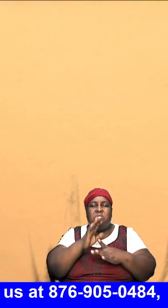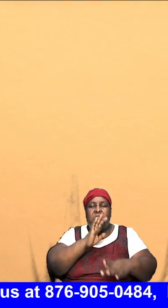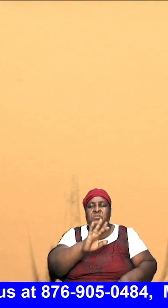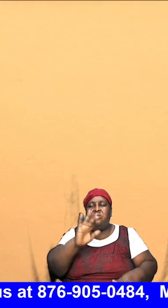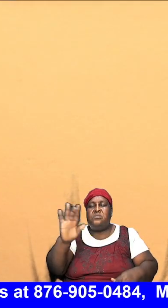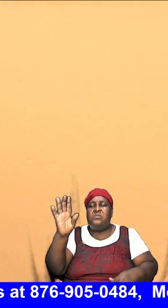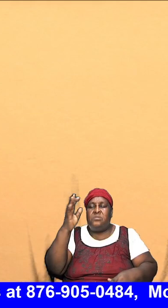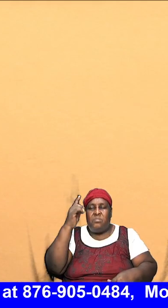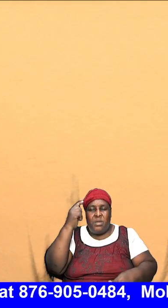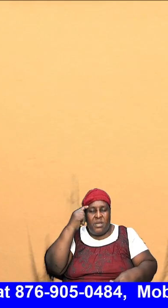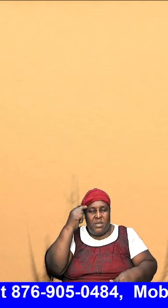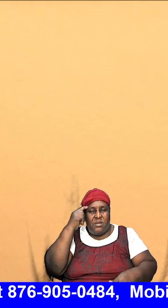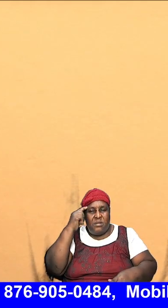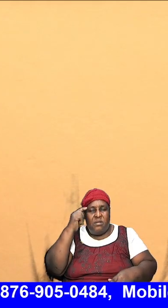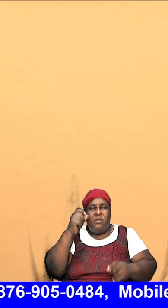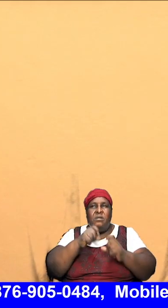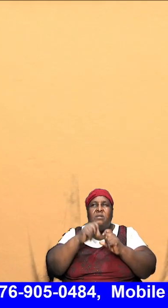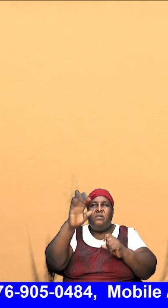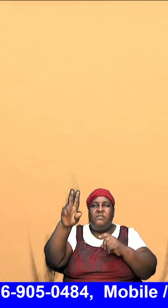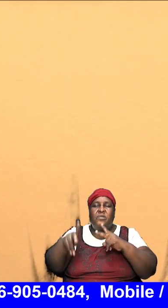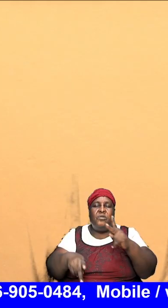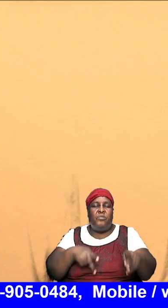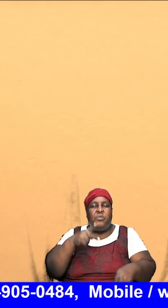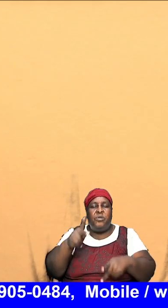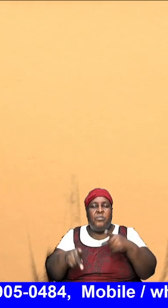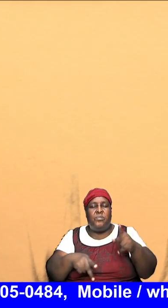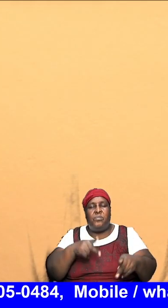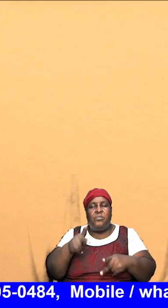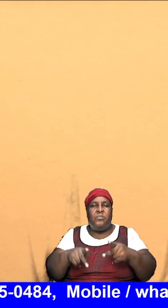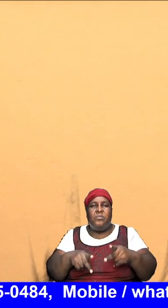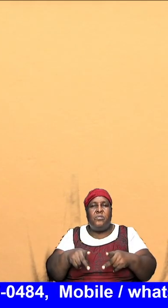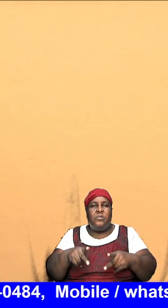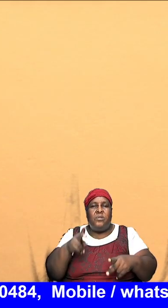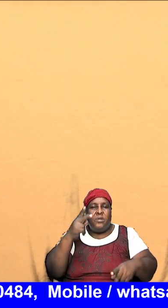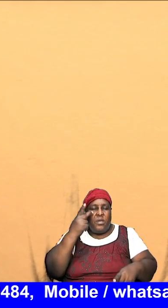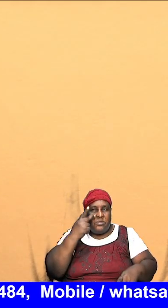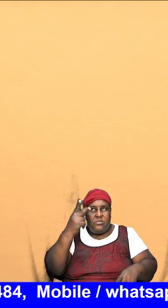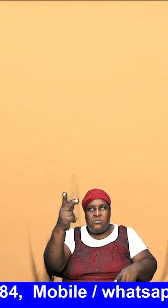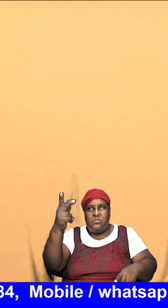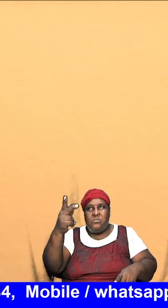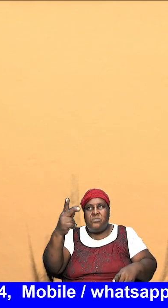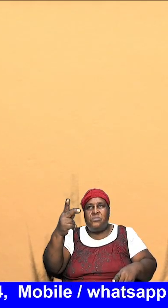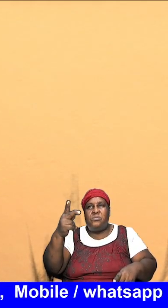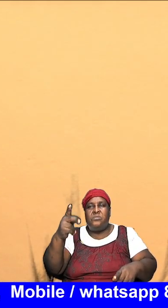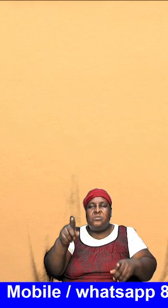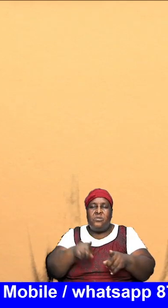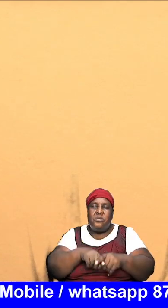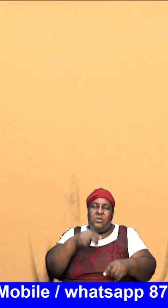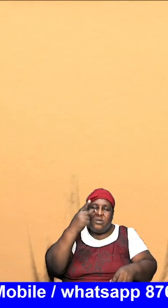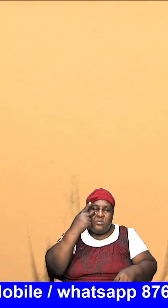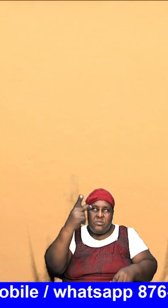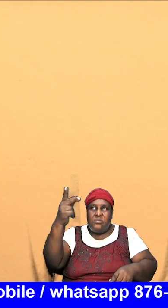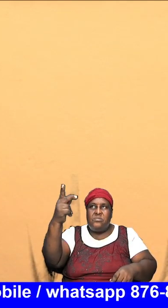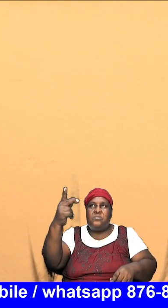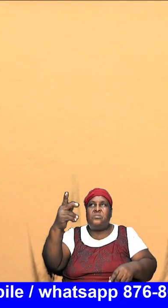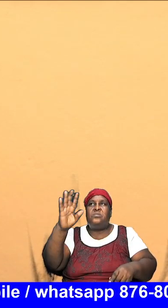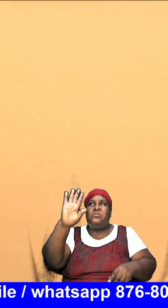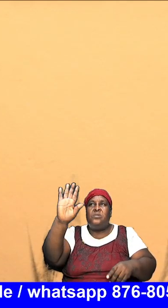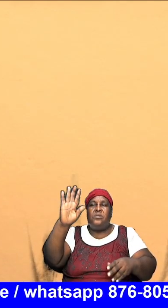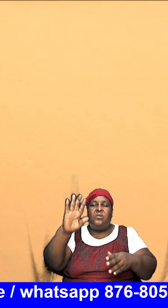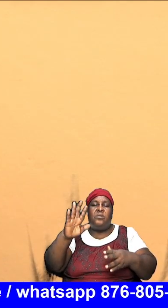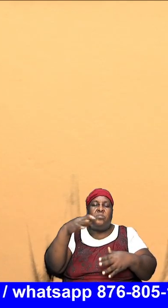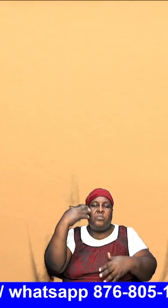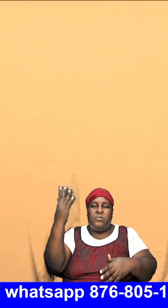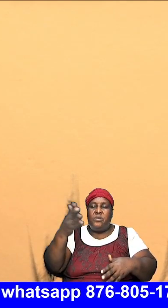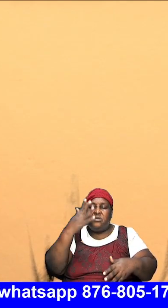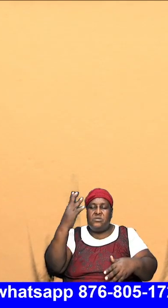minds, to illuminate the minds of your people as we look to you, as we look to your presence, as we